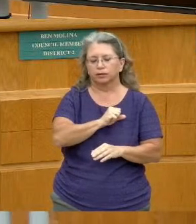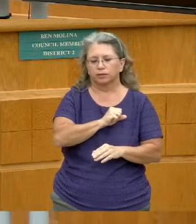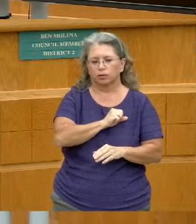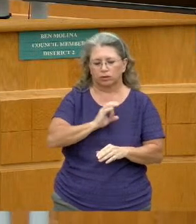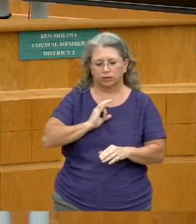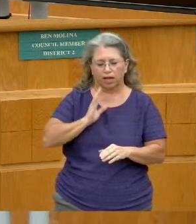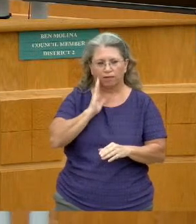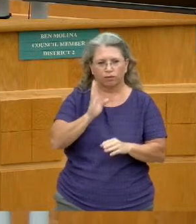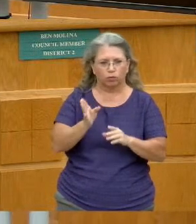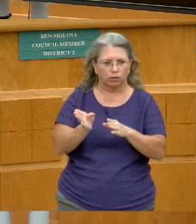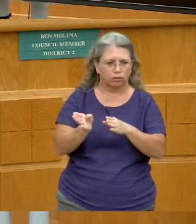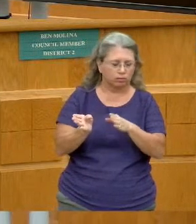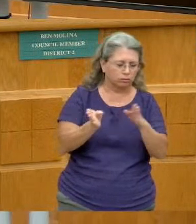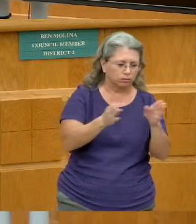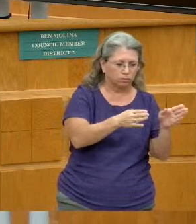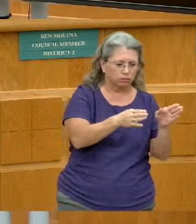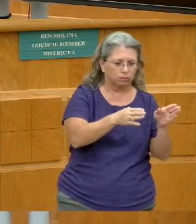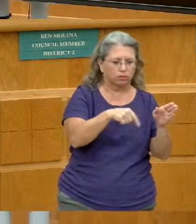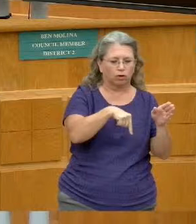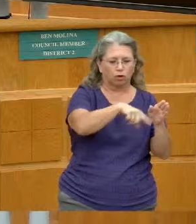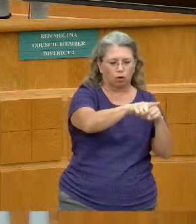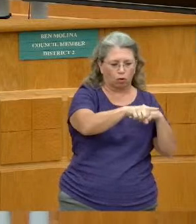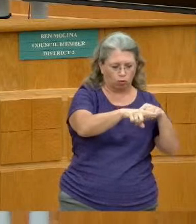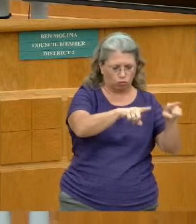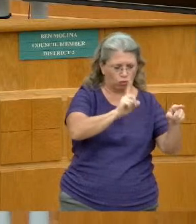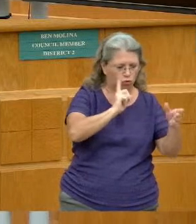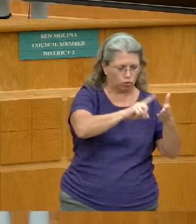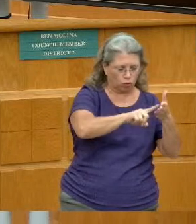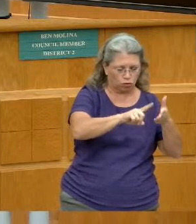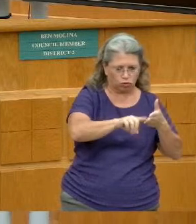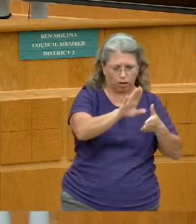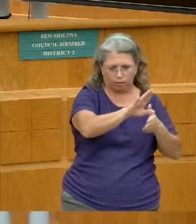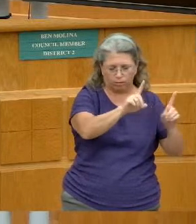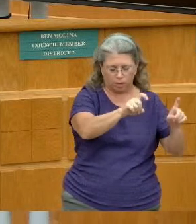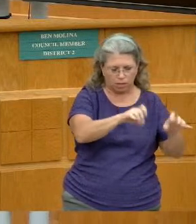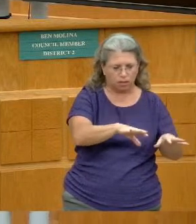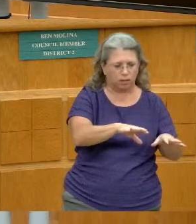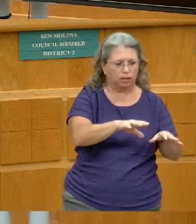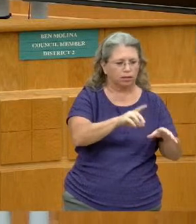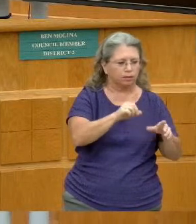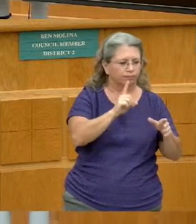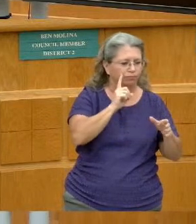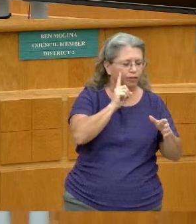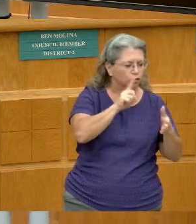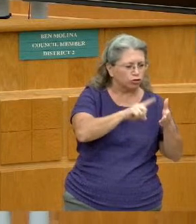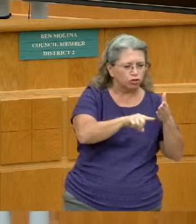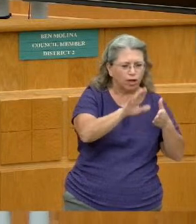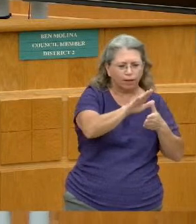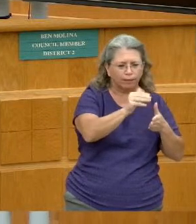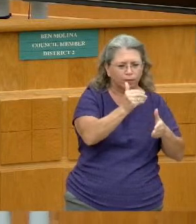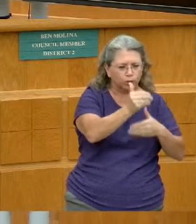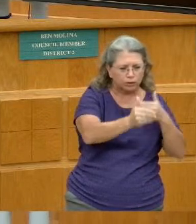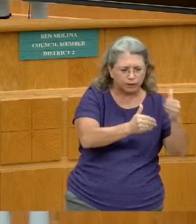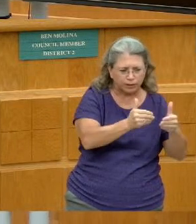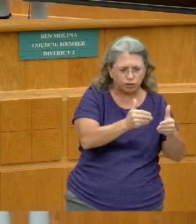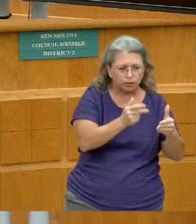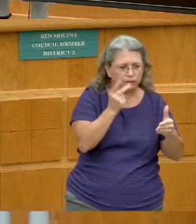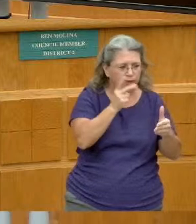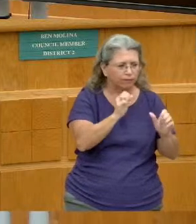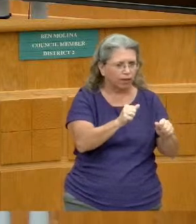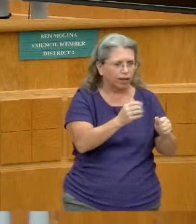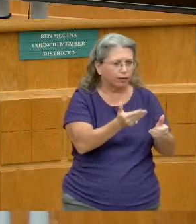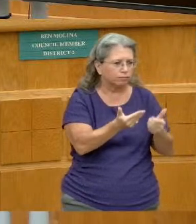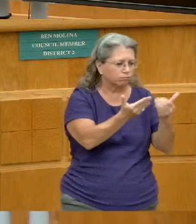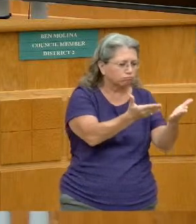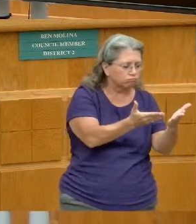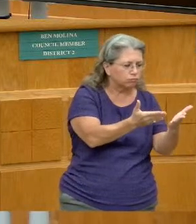check their protocols and see how the support staff that's at the nursing homes can help with the situations.